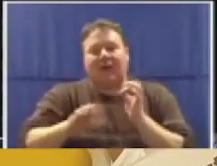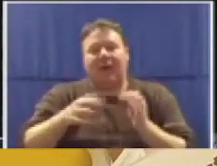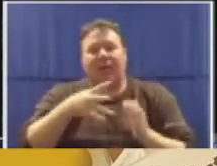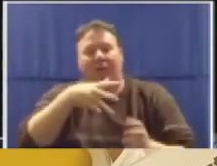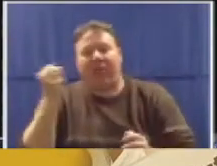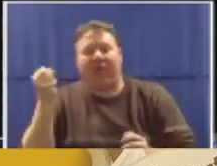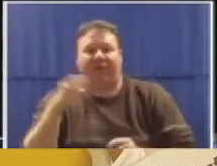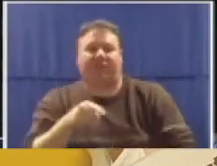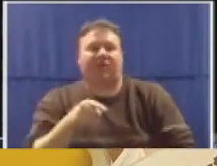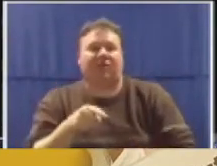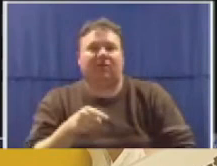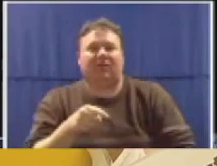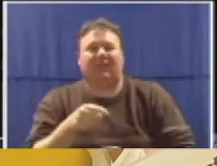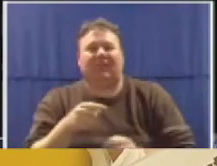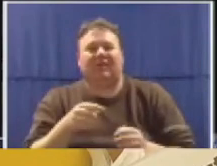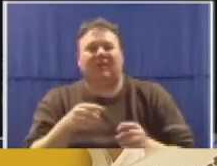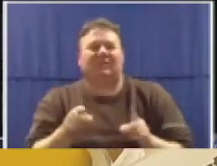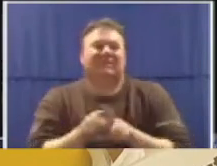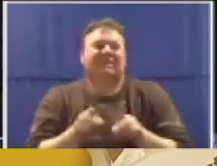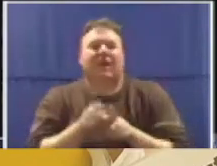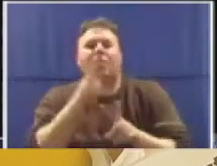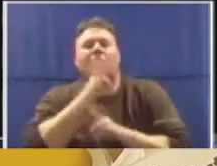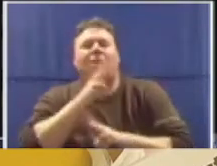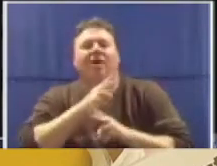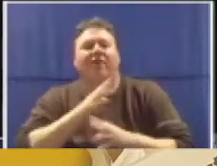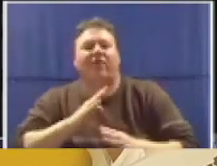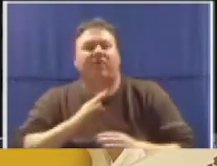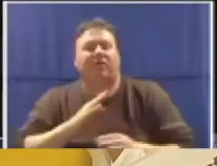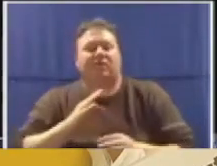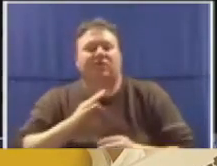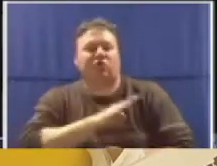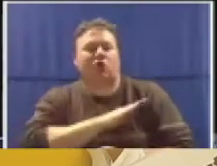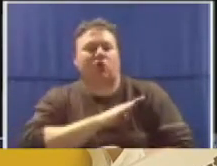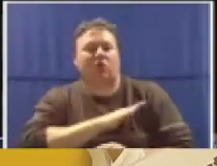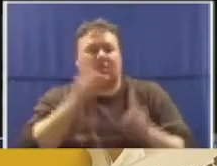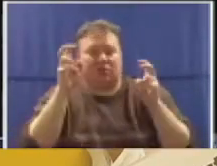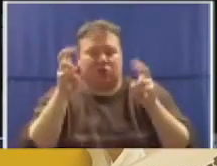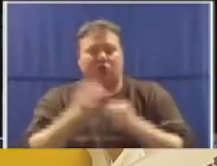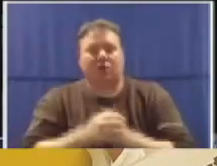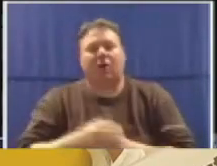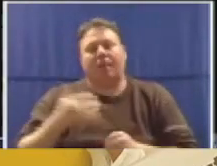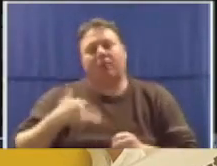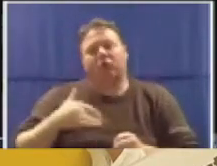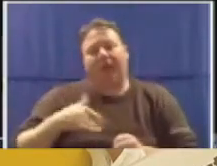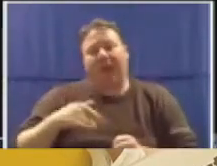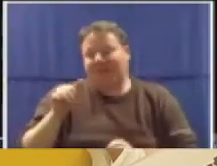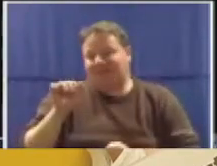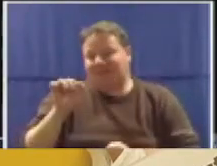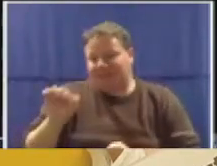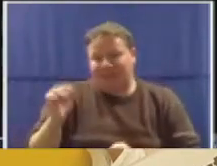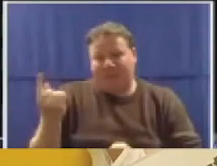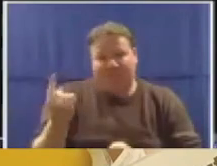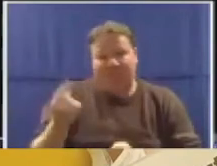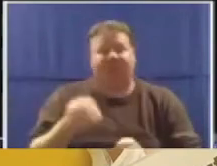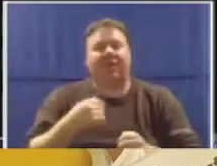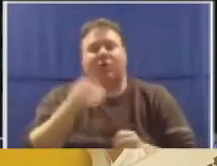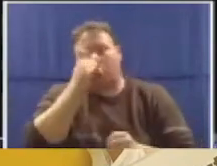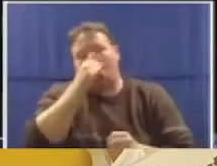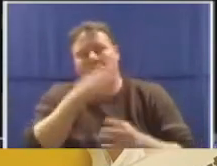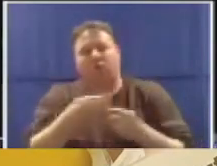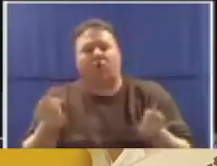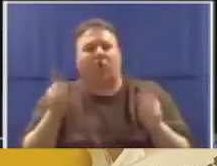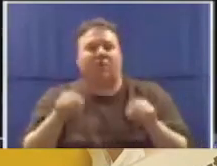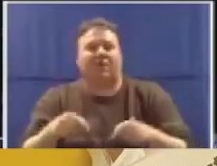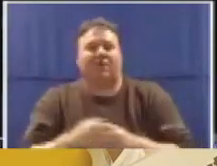it were a private security matter, leaving municipalities to solve these crimes on their own. And South